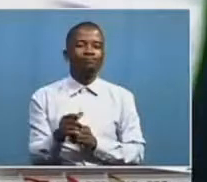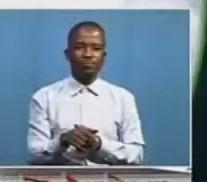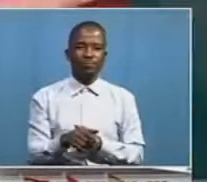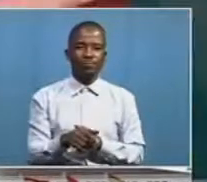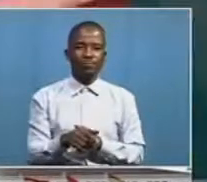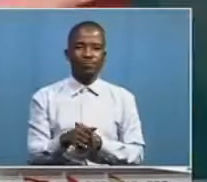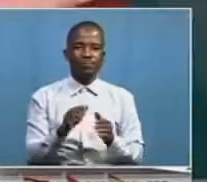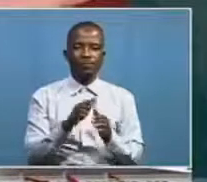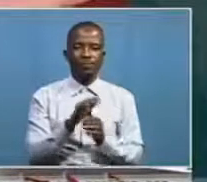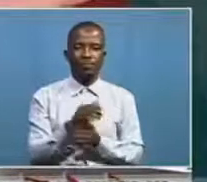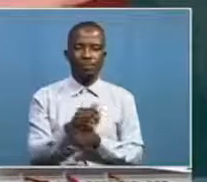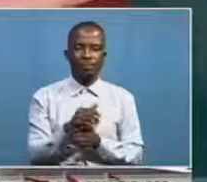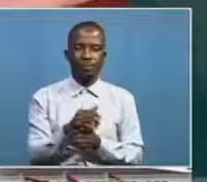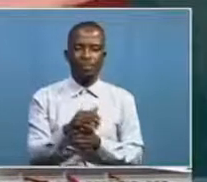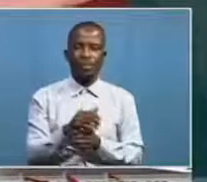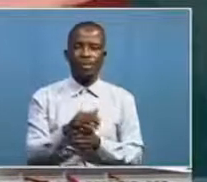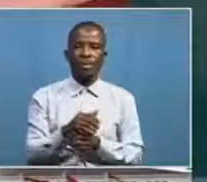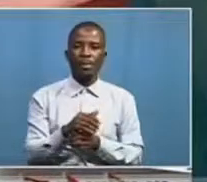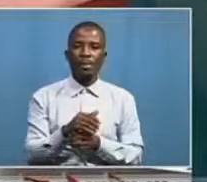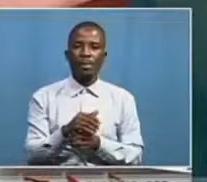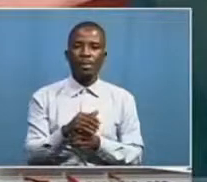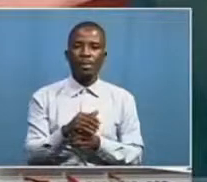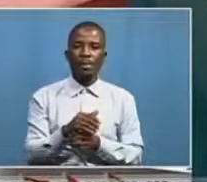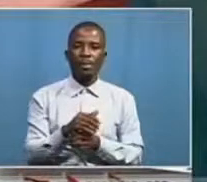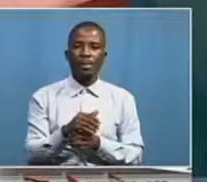votes pardon of